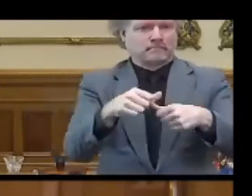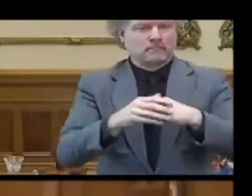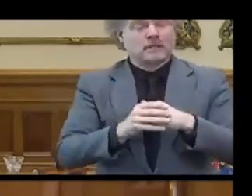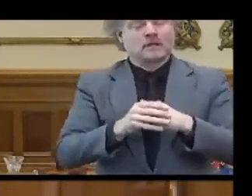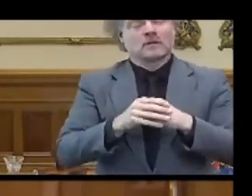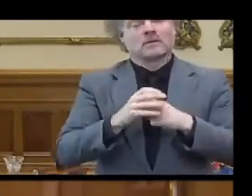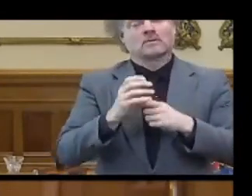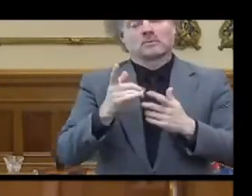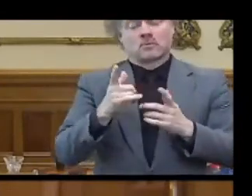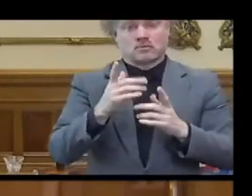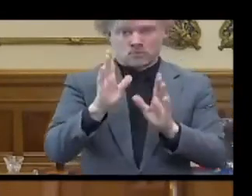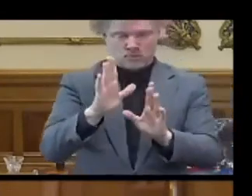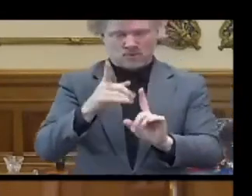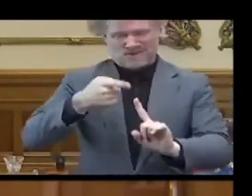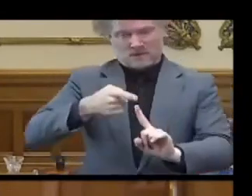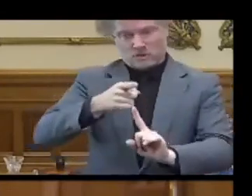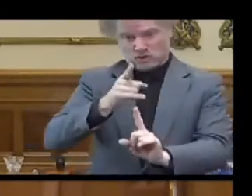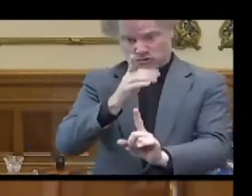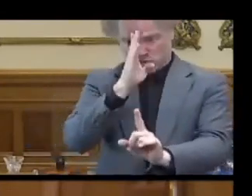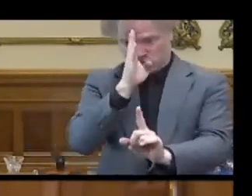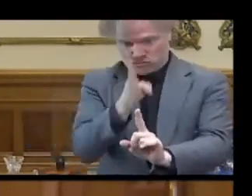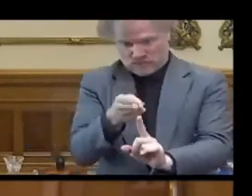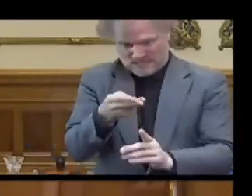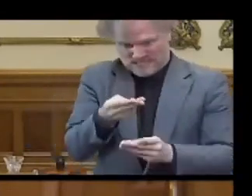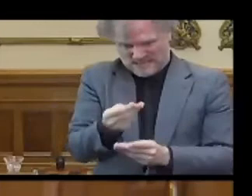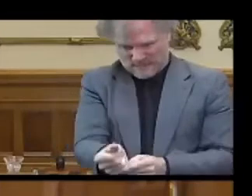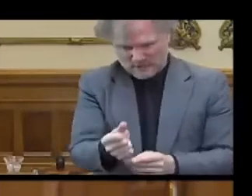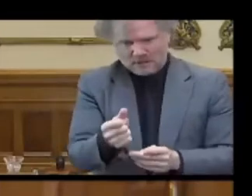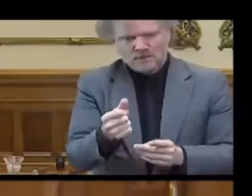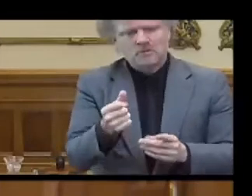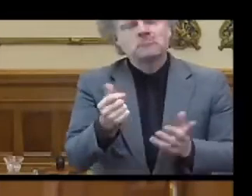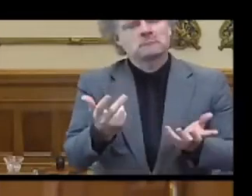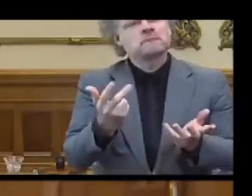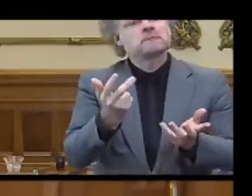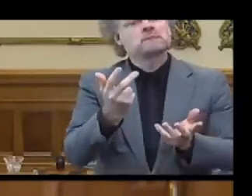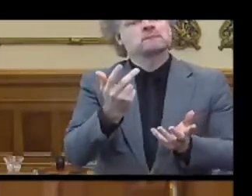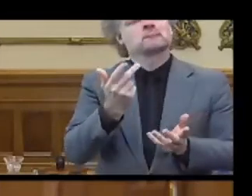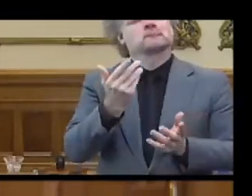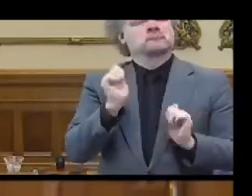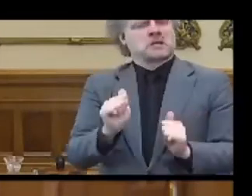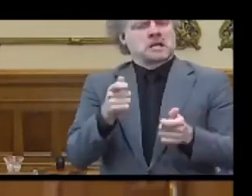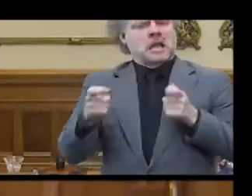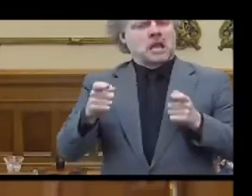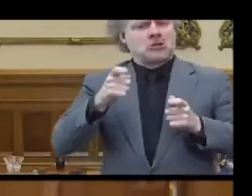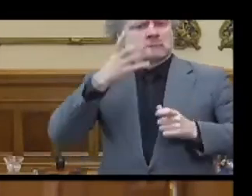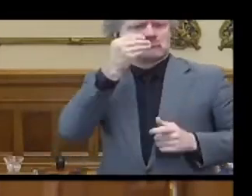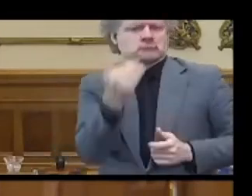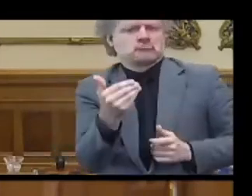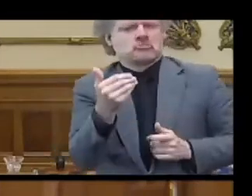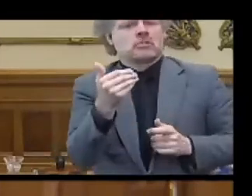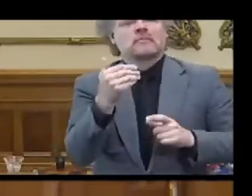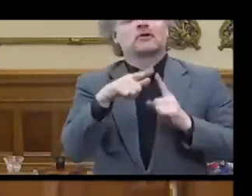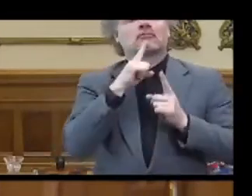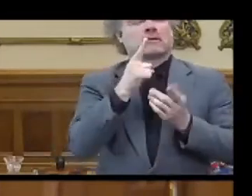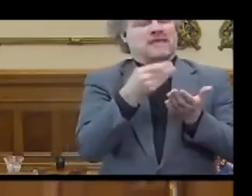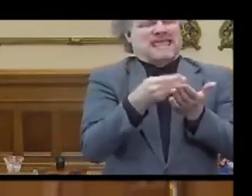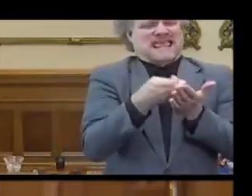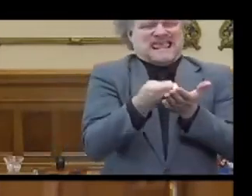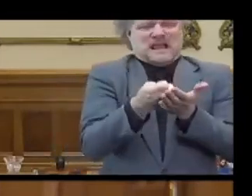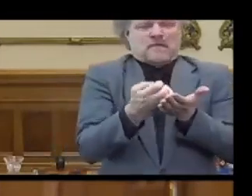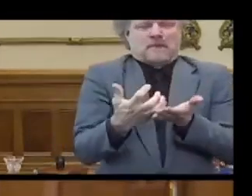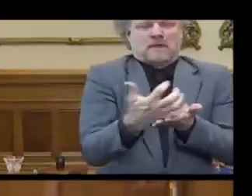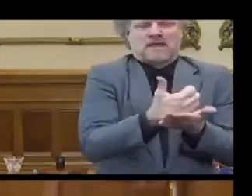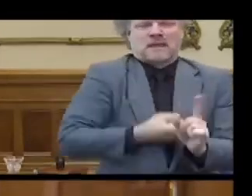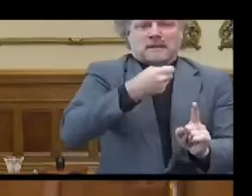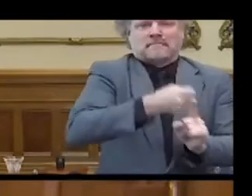direct expenses, we're in pretty good shape as far as covering those. It's really the economic impact that resulted